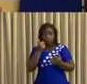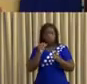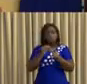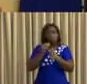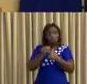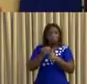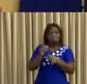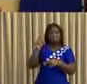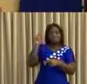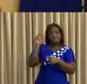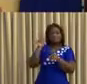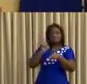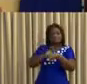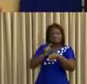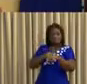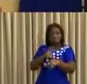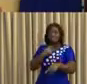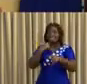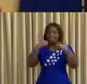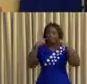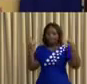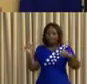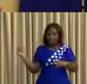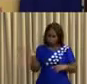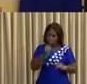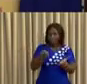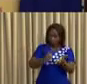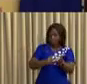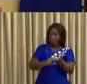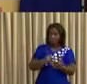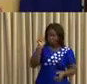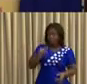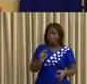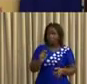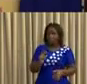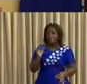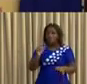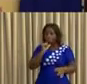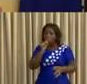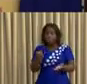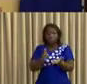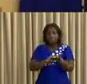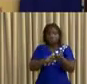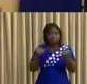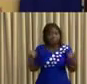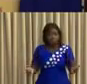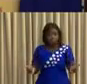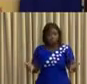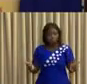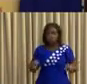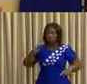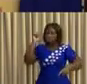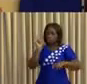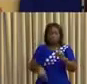time, go to your polling station and register. If you do not register now, you